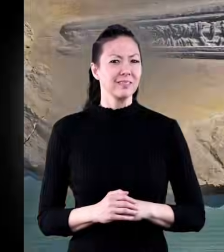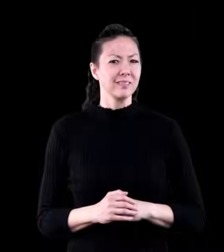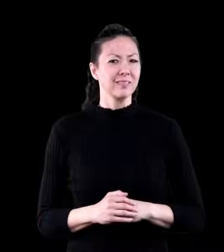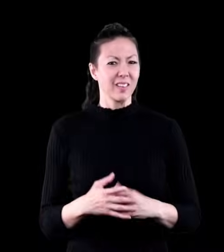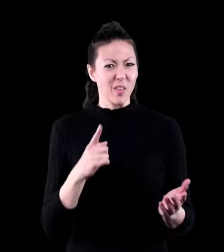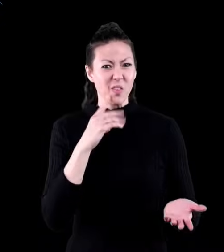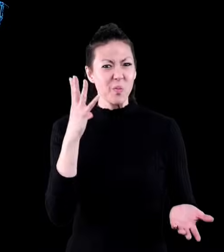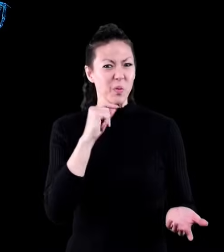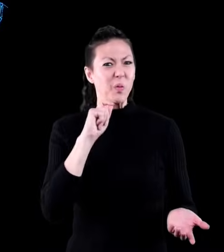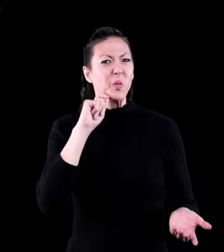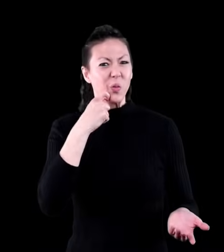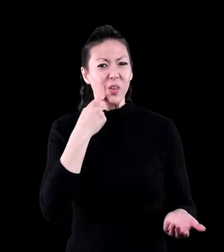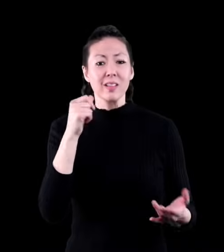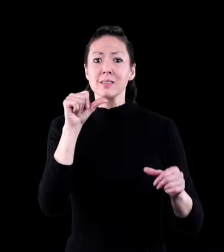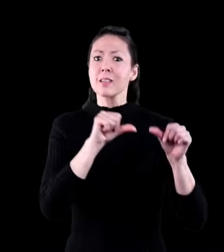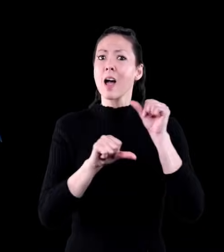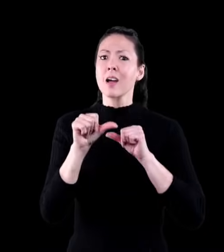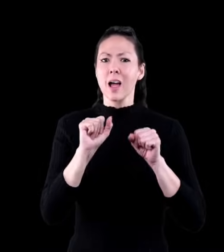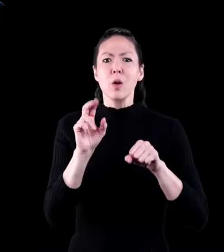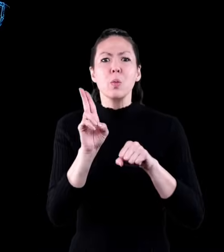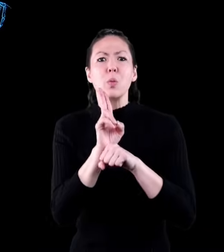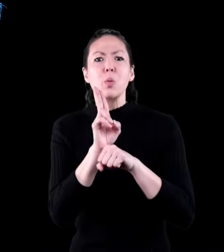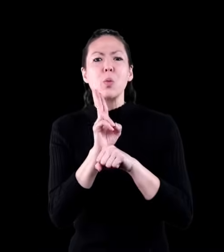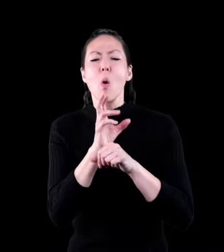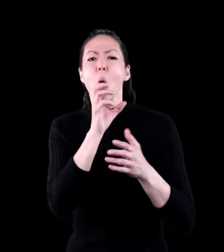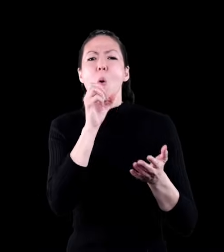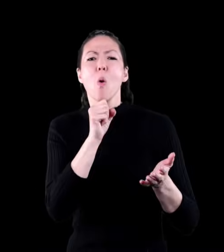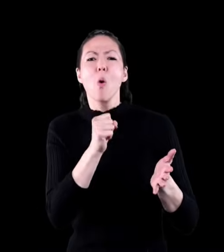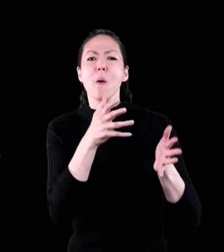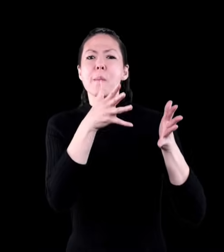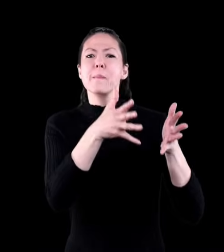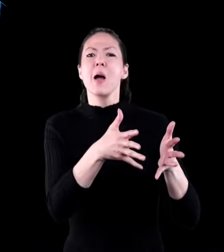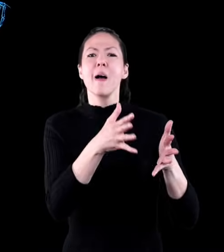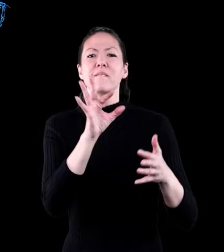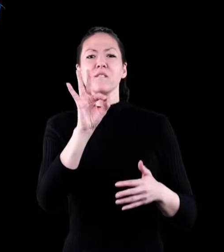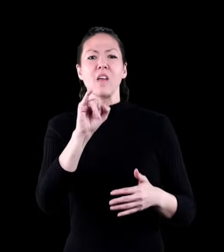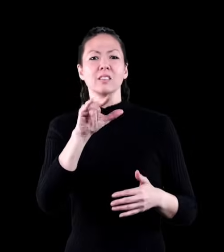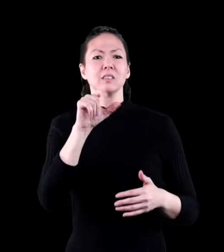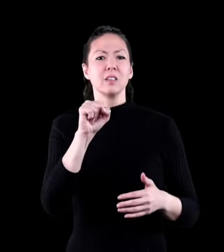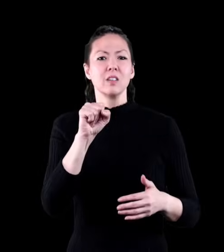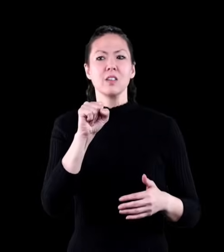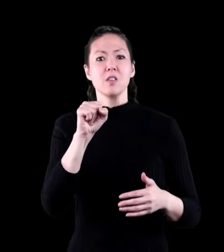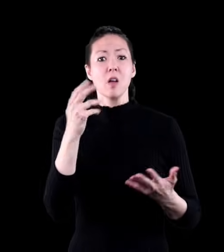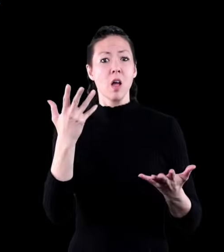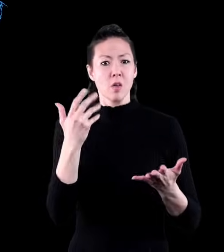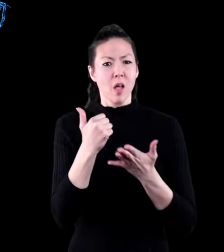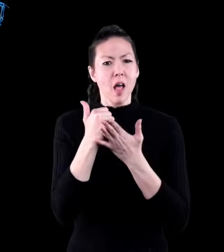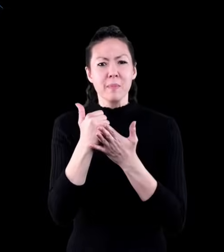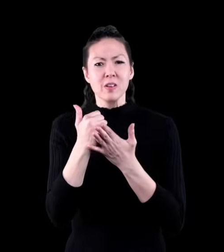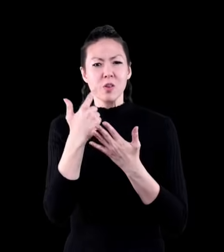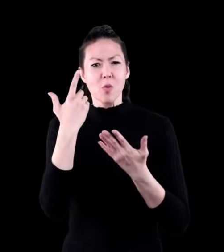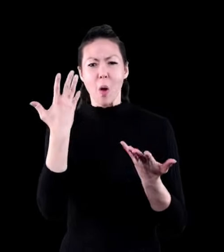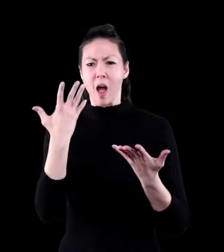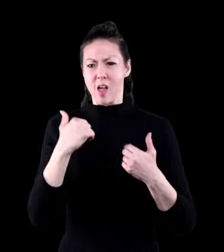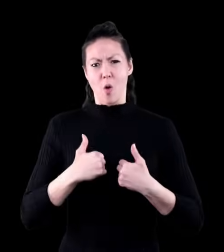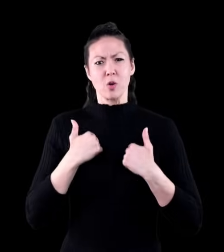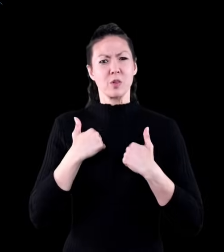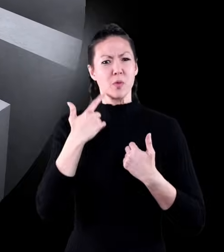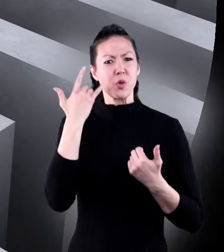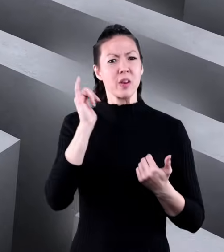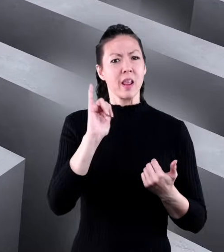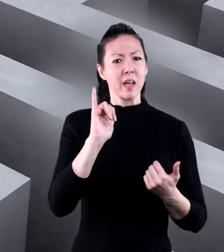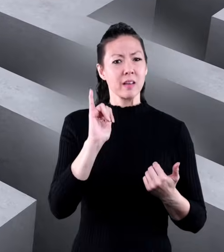It's pretty cool the way scientists can use old remains, such as fossils, to determine what an organism was like.